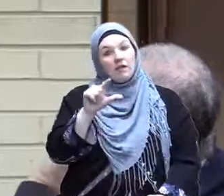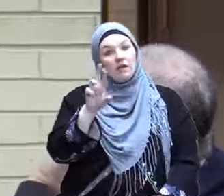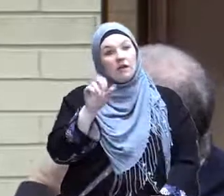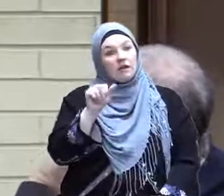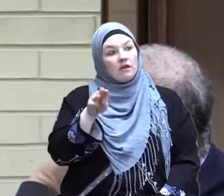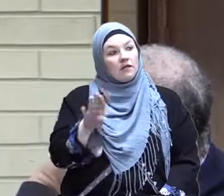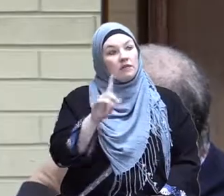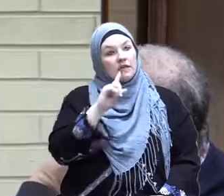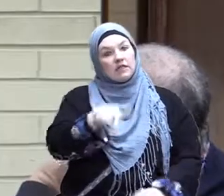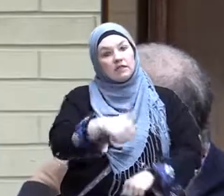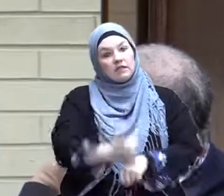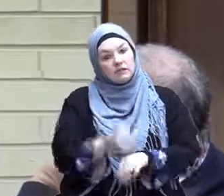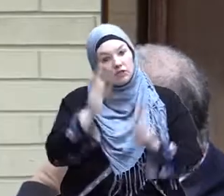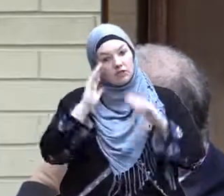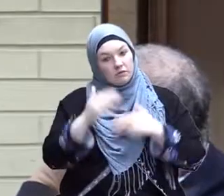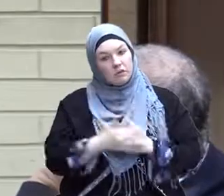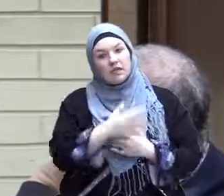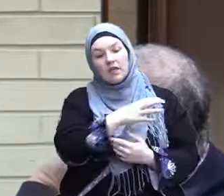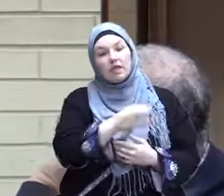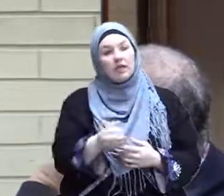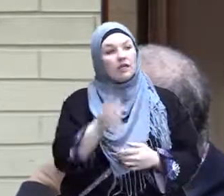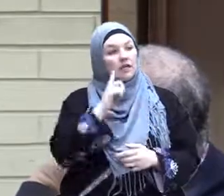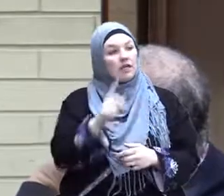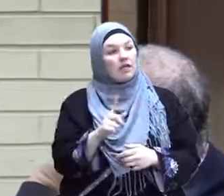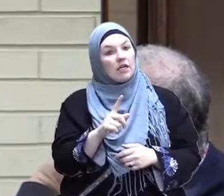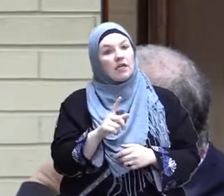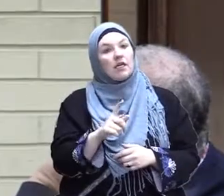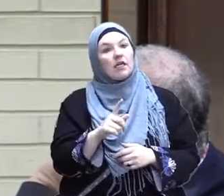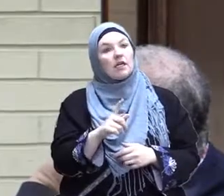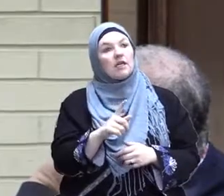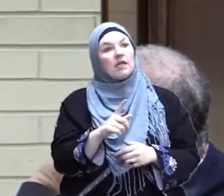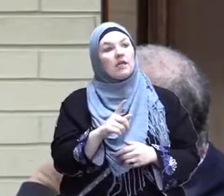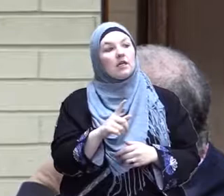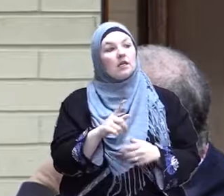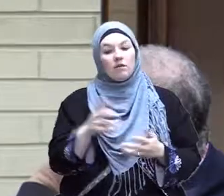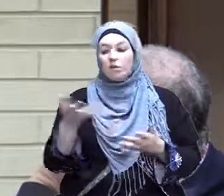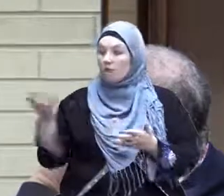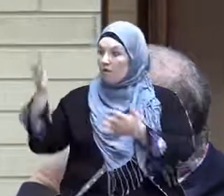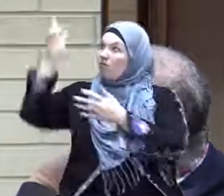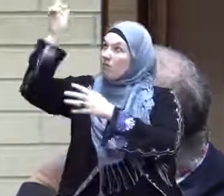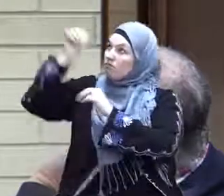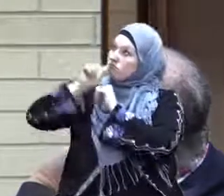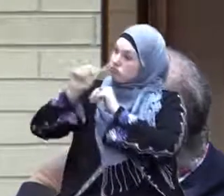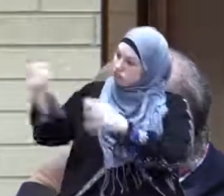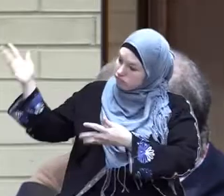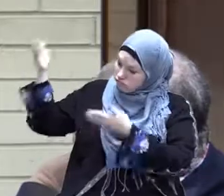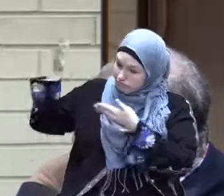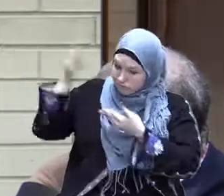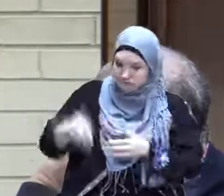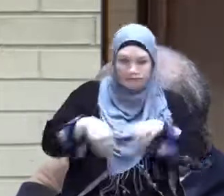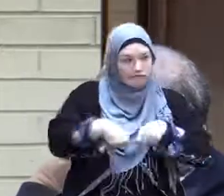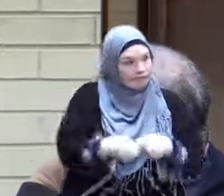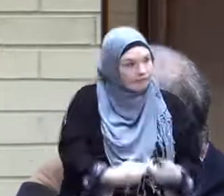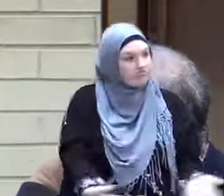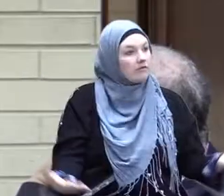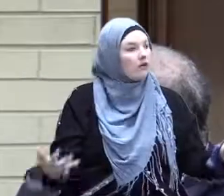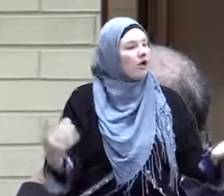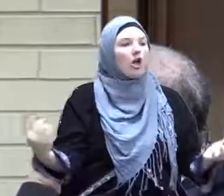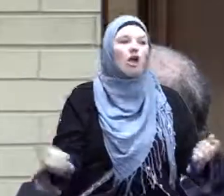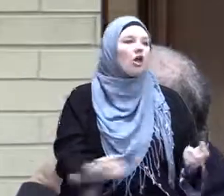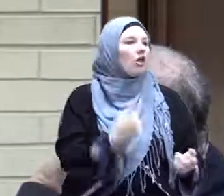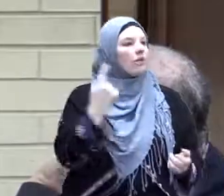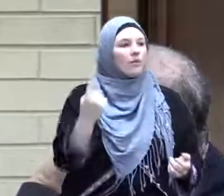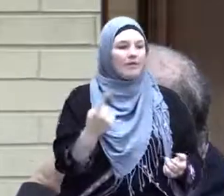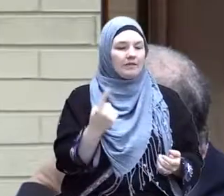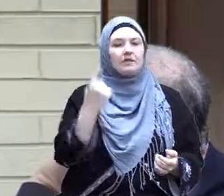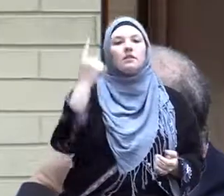and they establish prayer, and they spend from what we have provided them. You see, always, Allah